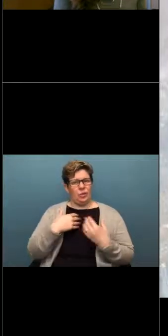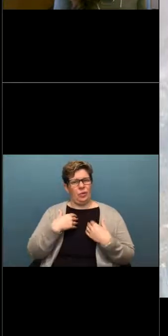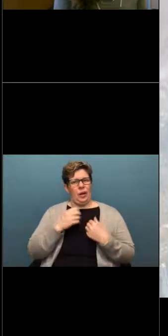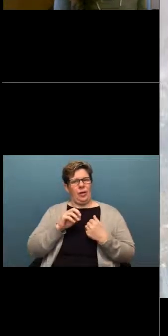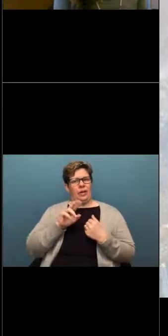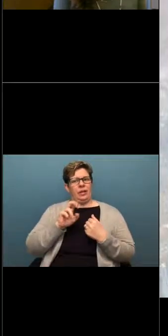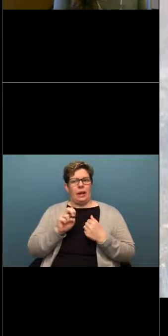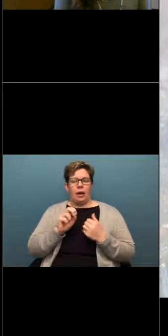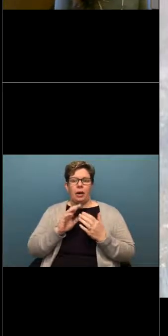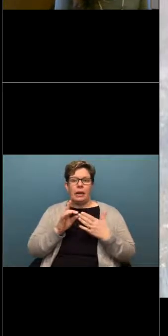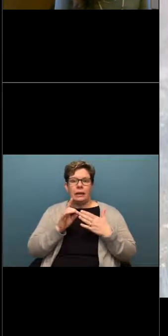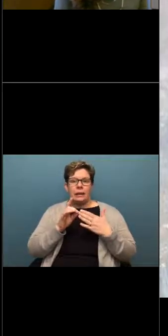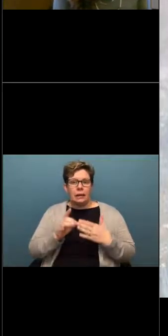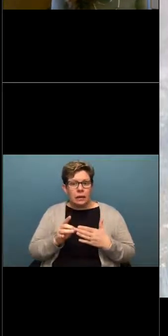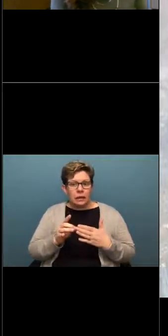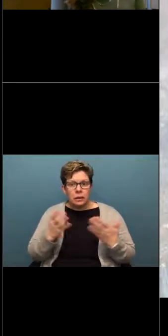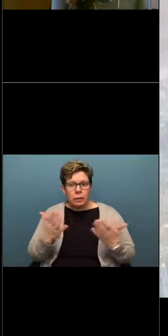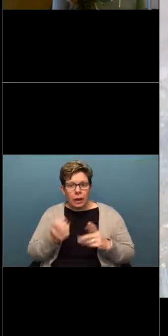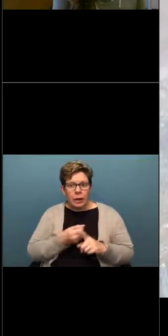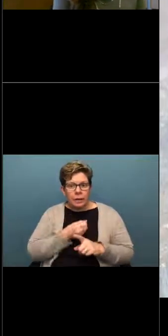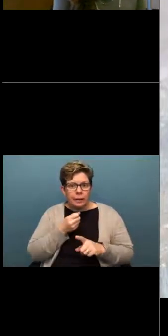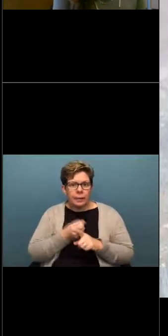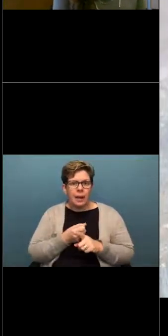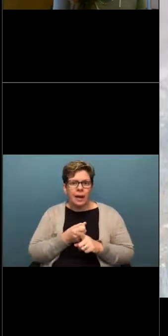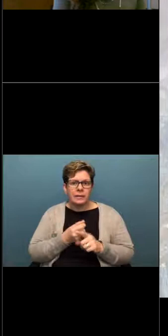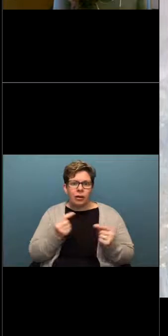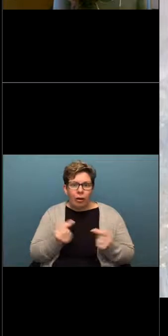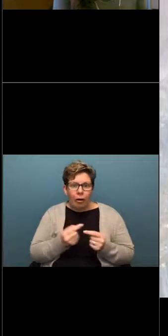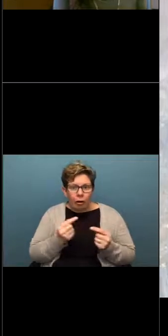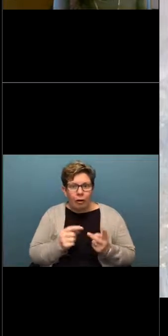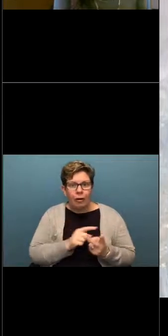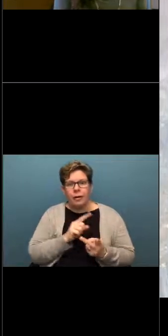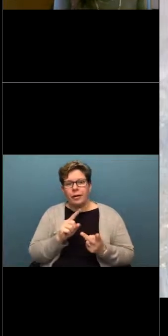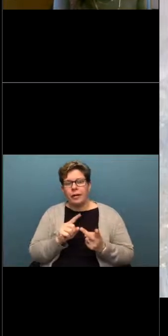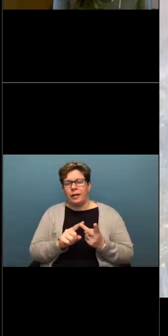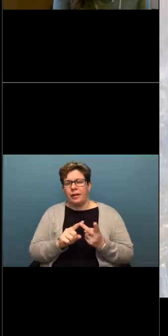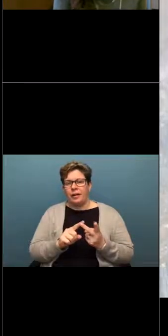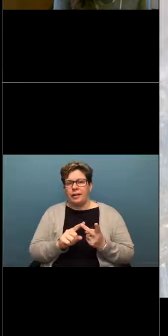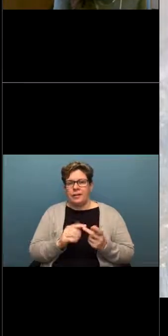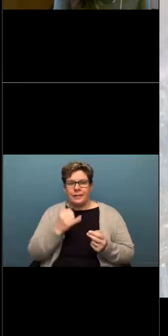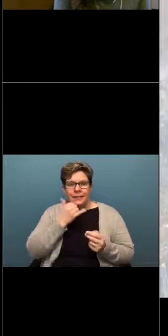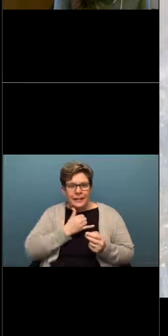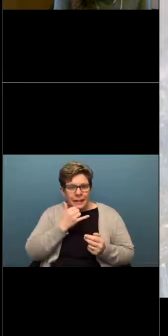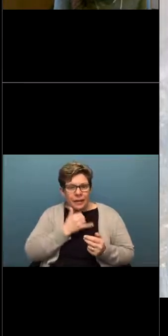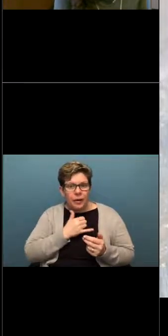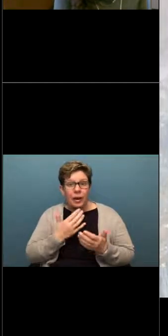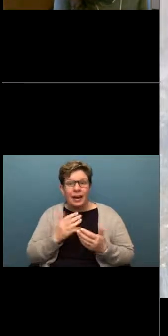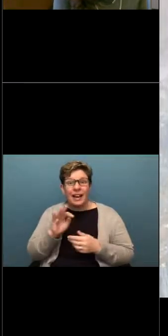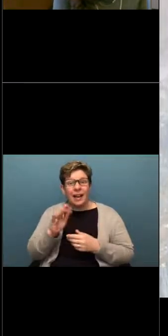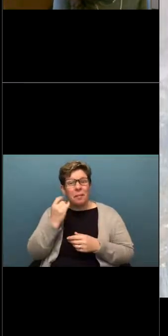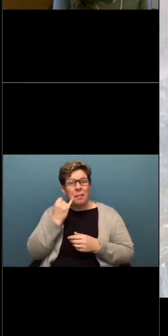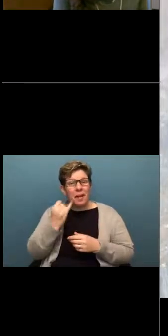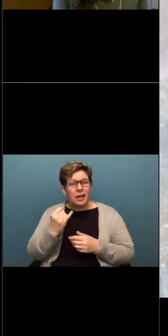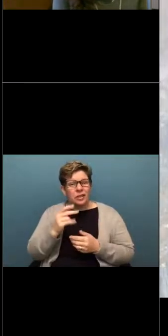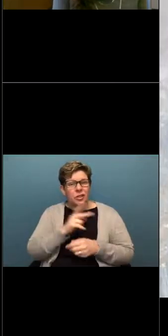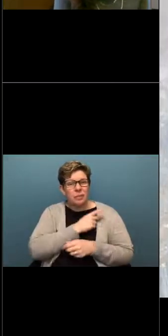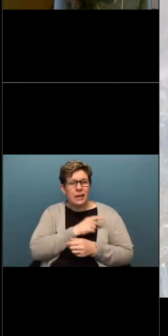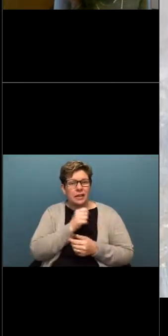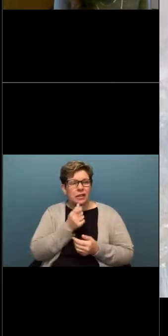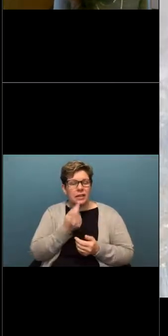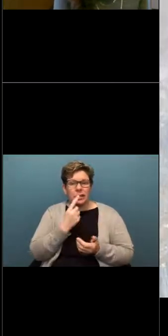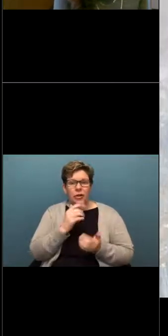potential errors, which could be really harmful to a patient, say, if they didn't understand how to take a medication correctly. There's a